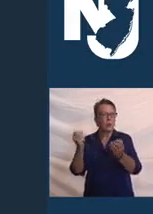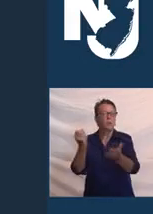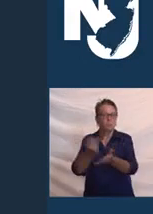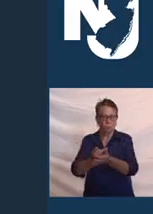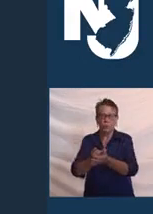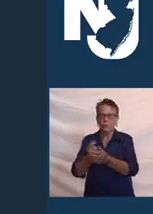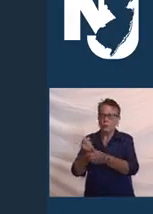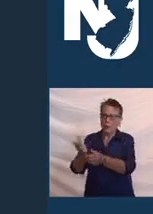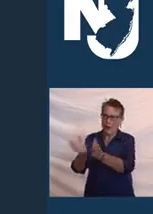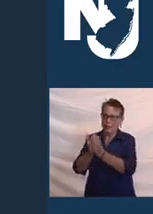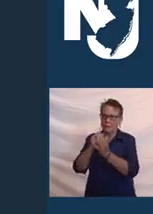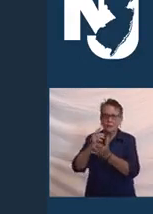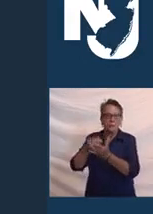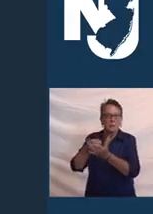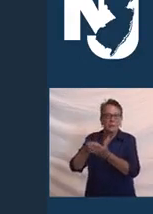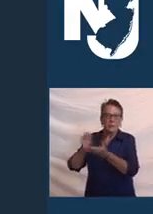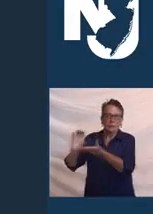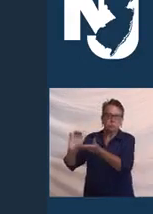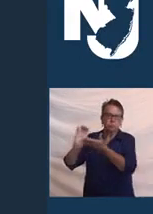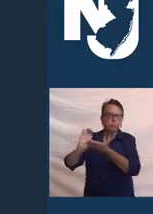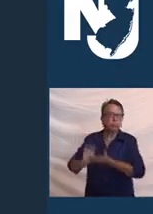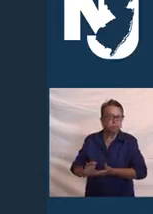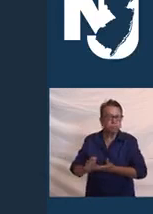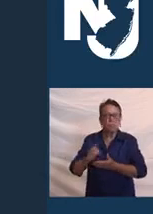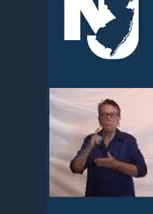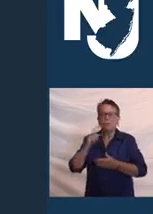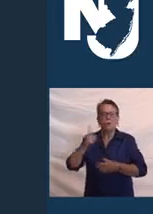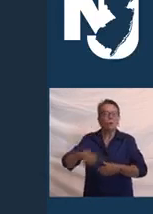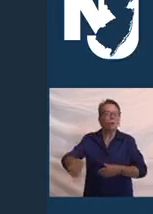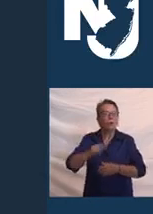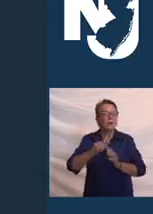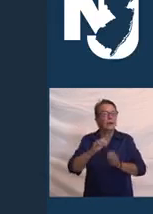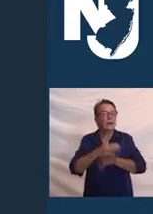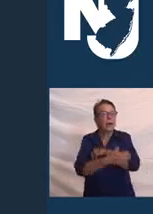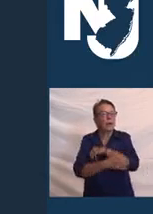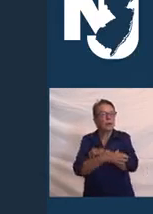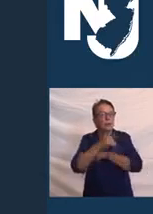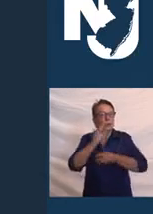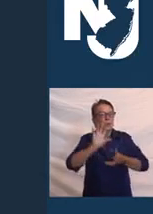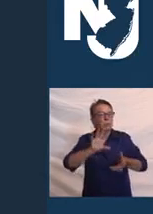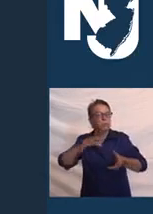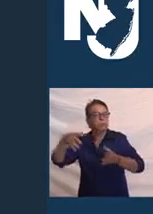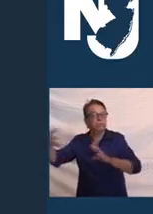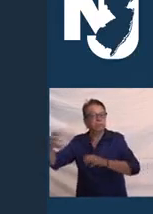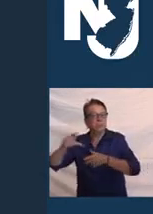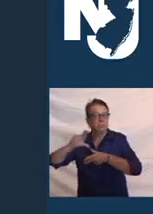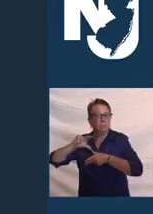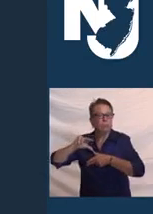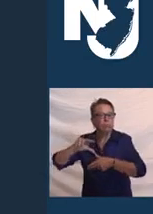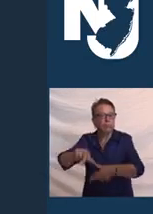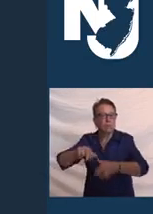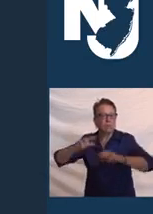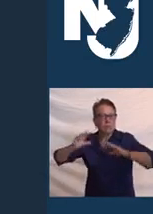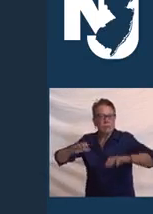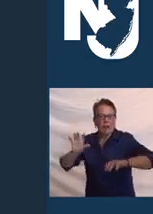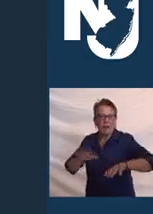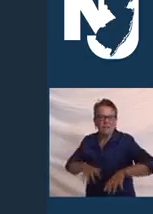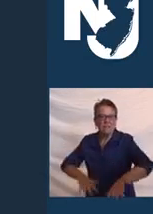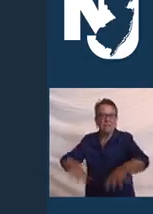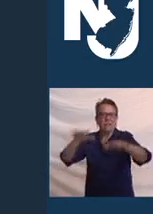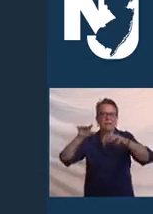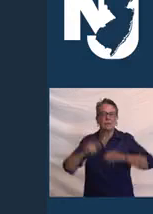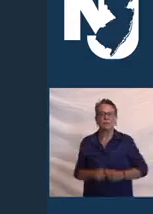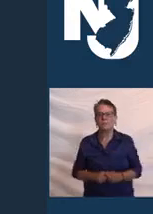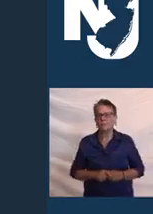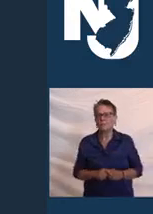Warren County who were impacted by the remnants of Hurricane Ida. This brings to 12, and you can see them on the screen, the number